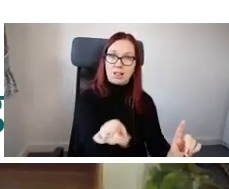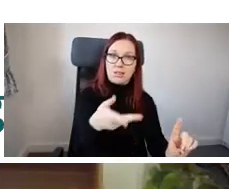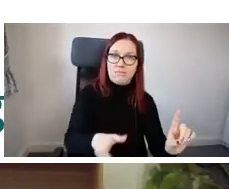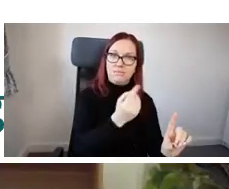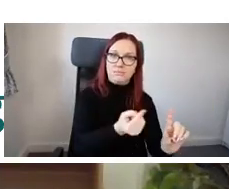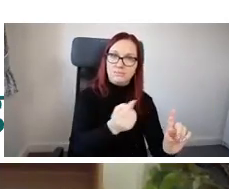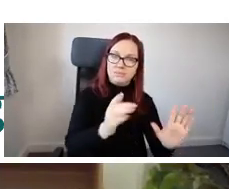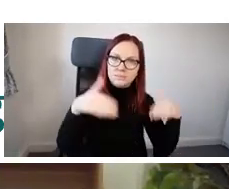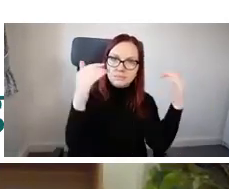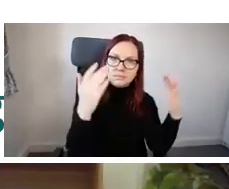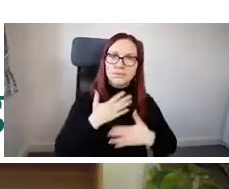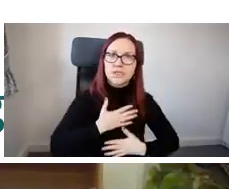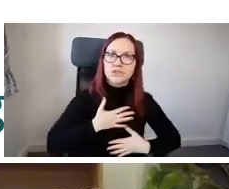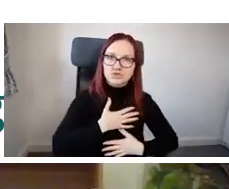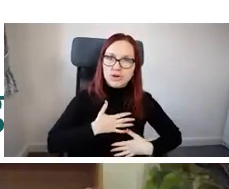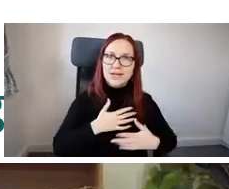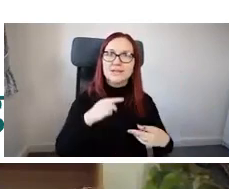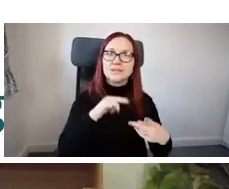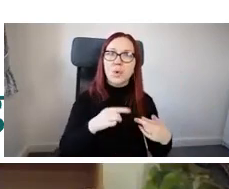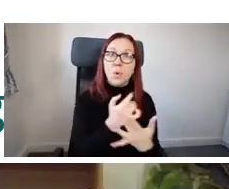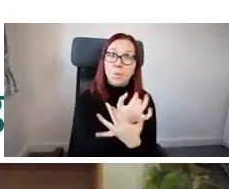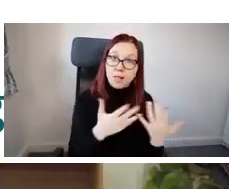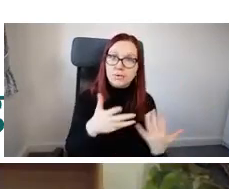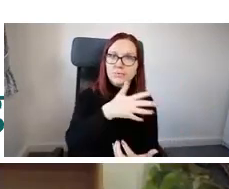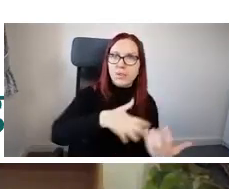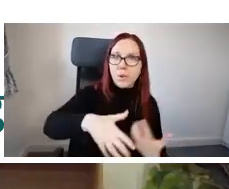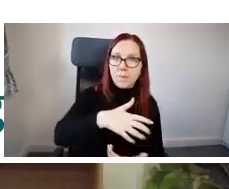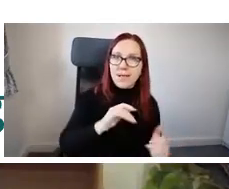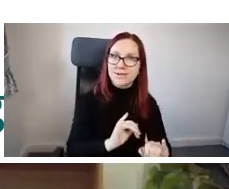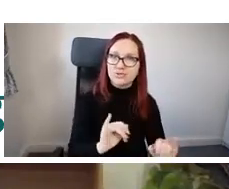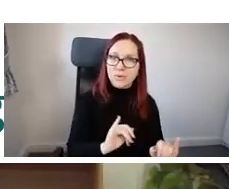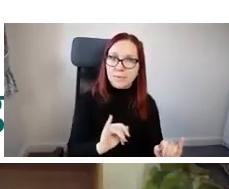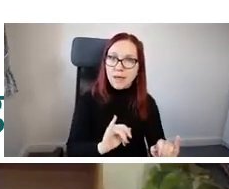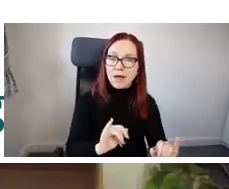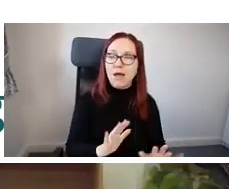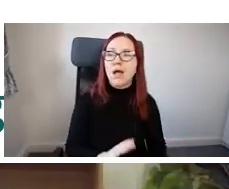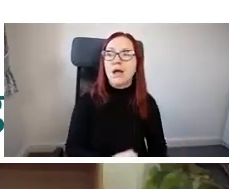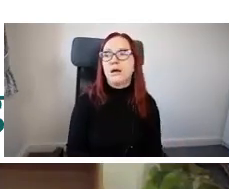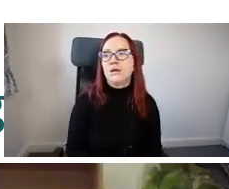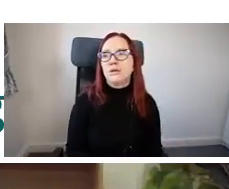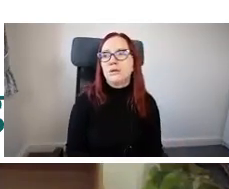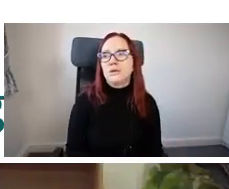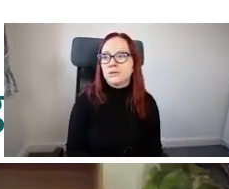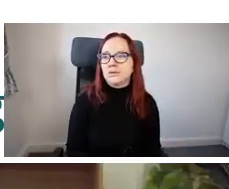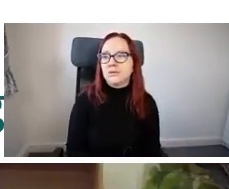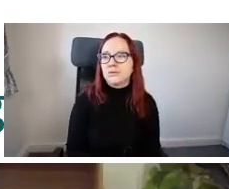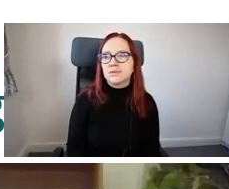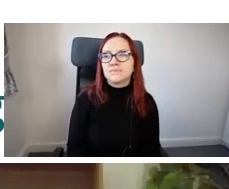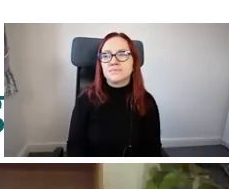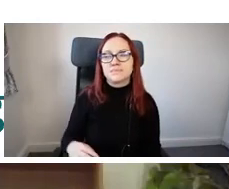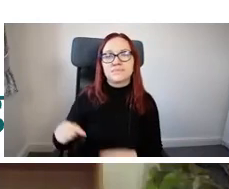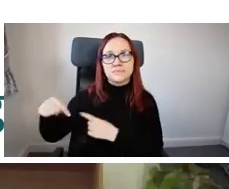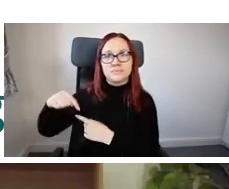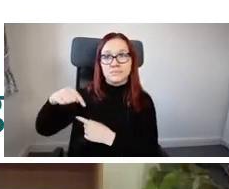of distress or who've had multiple complex trauma. But we feel as though there's a unique